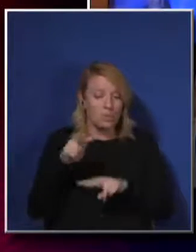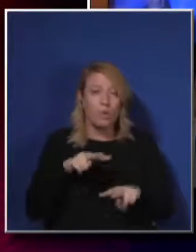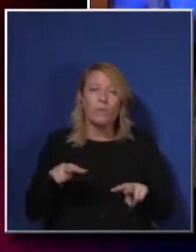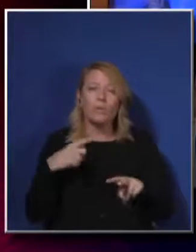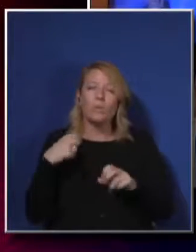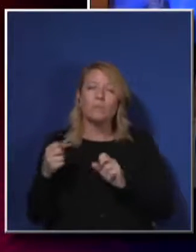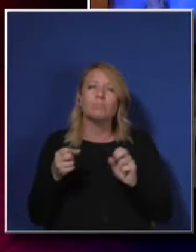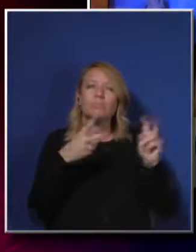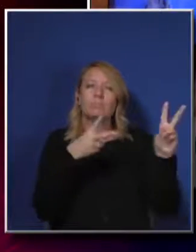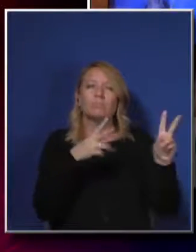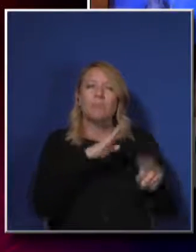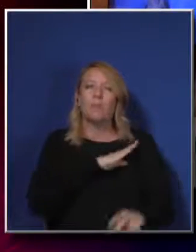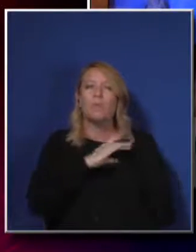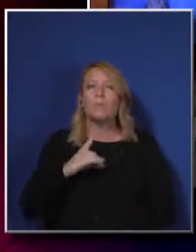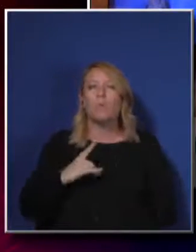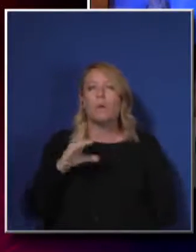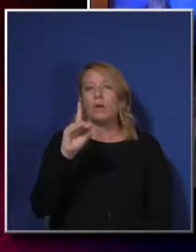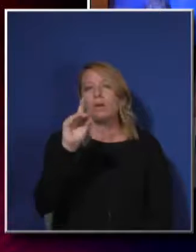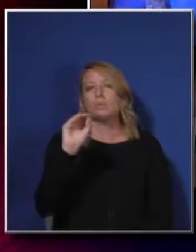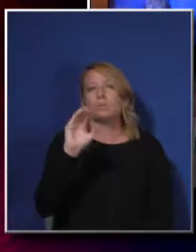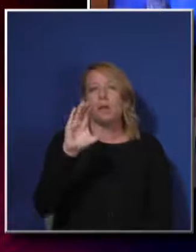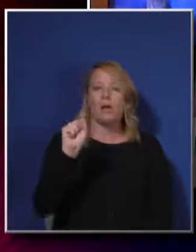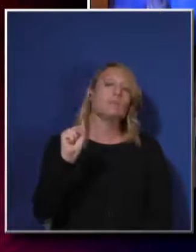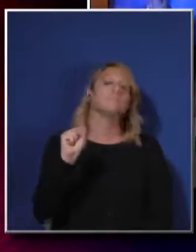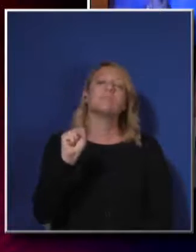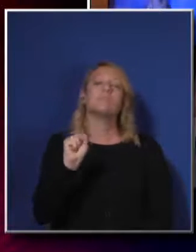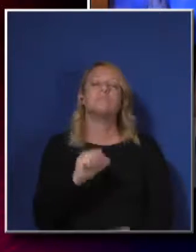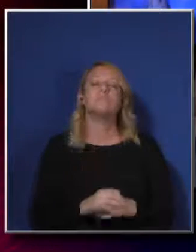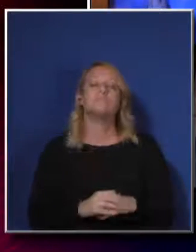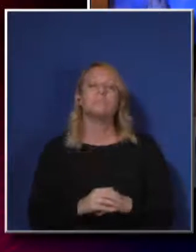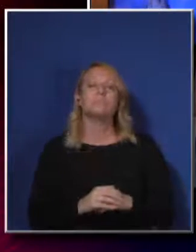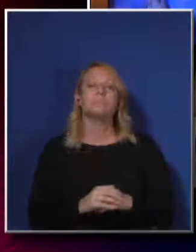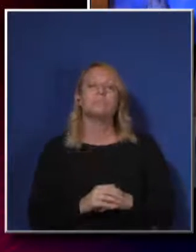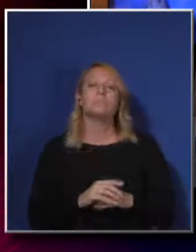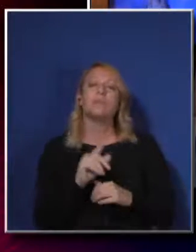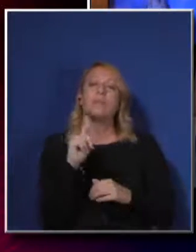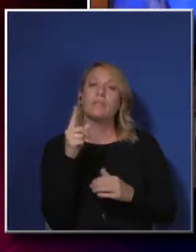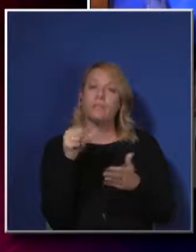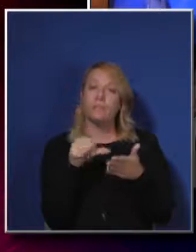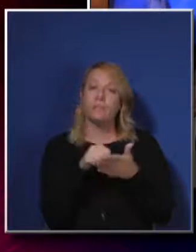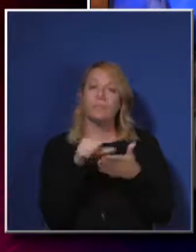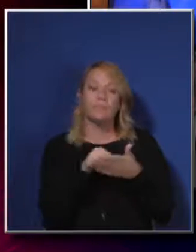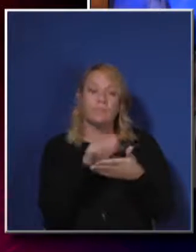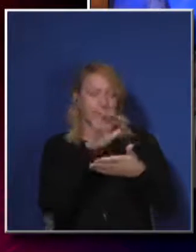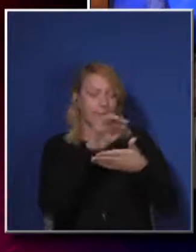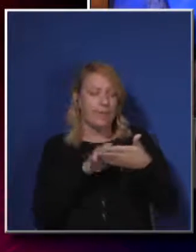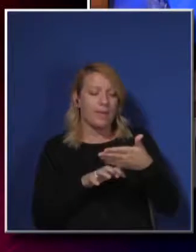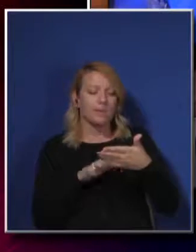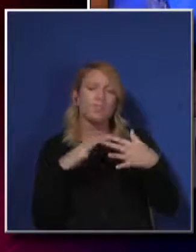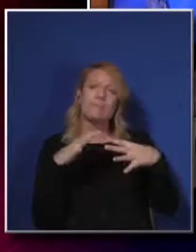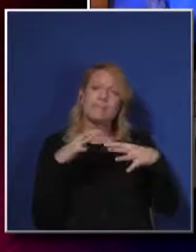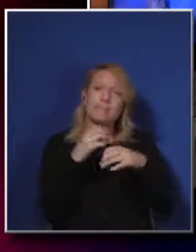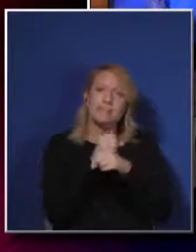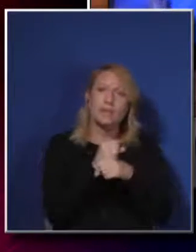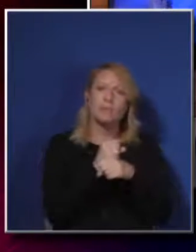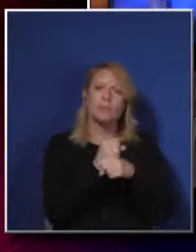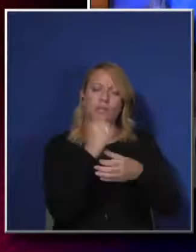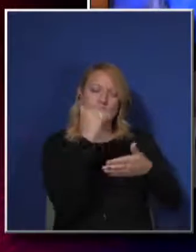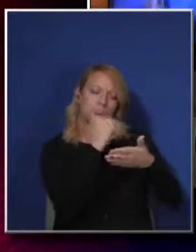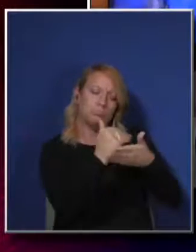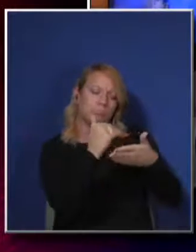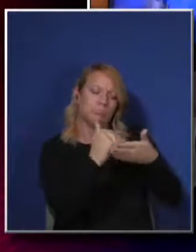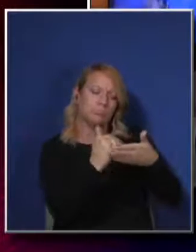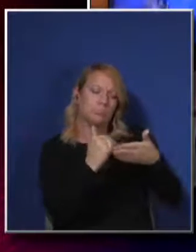docs. The first page was really sort of a summary or outline of what could